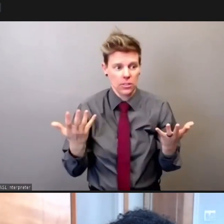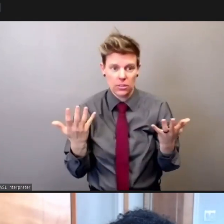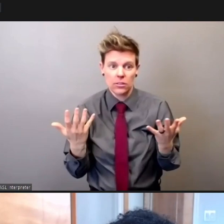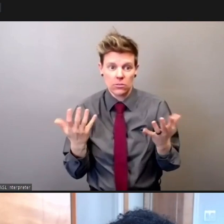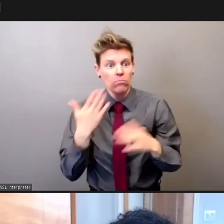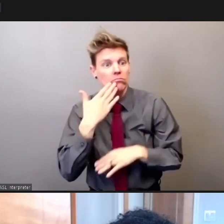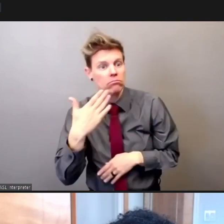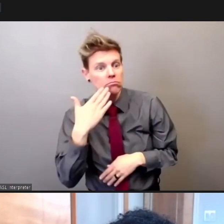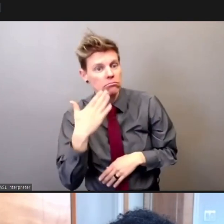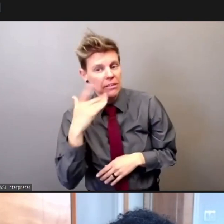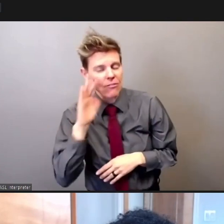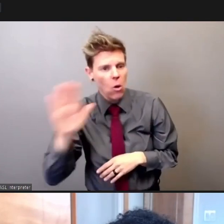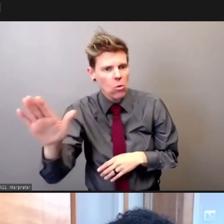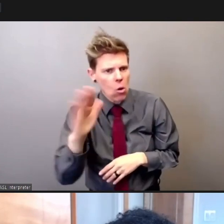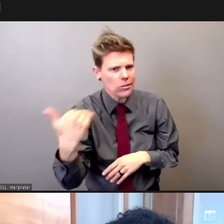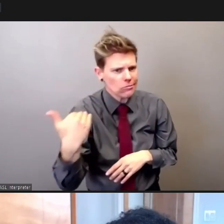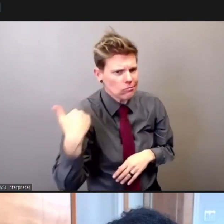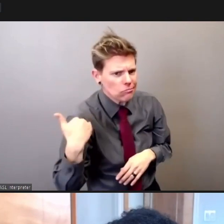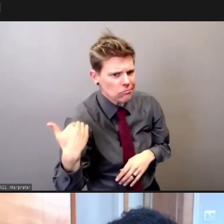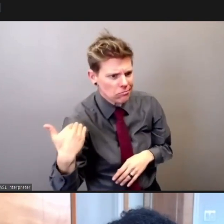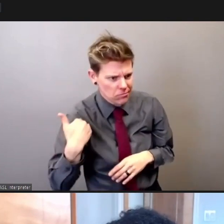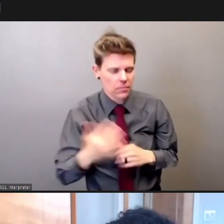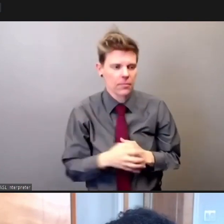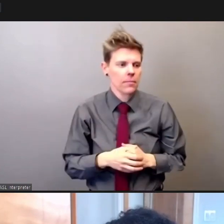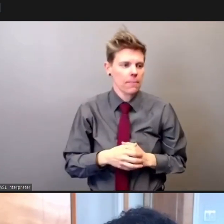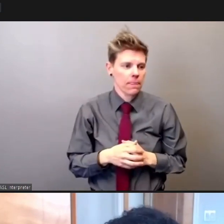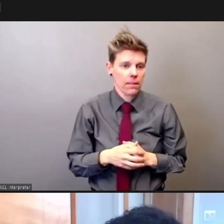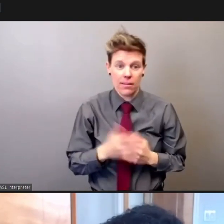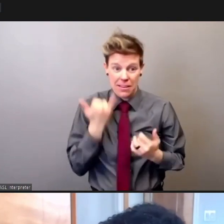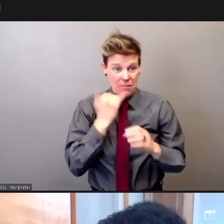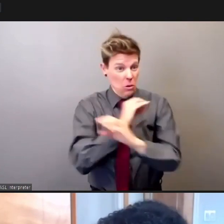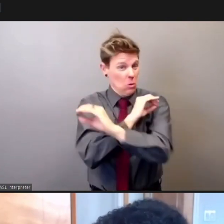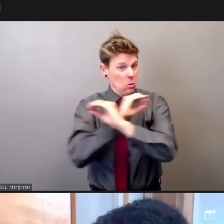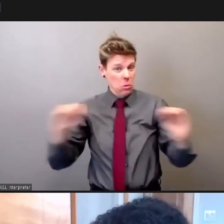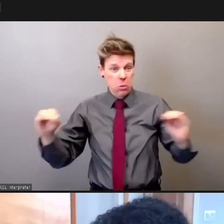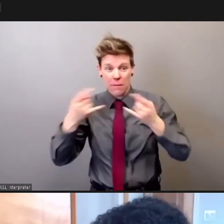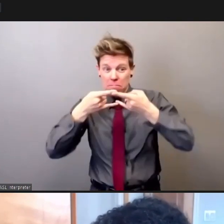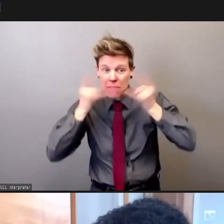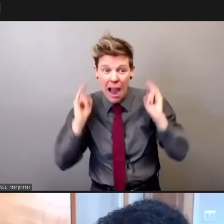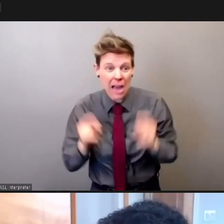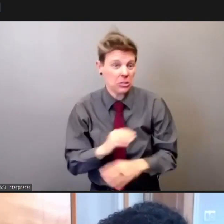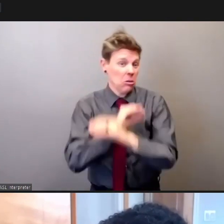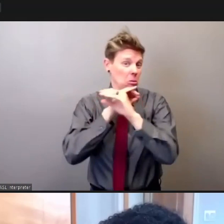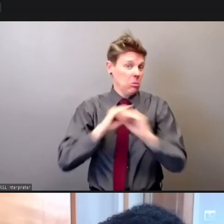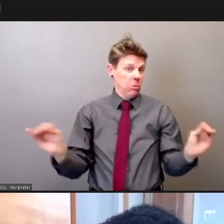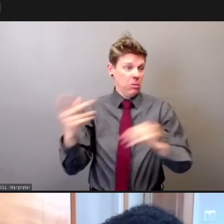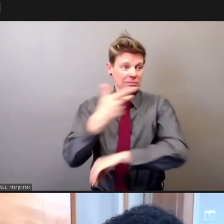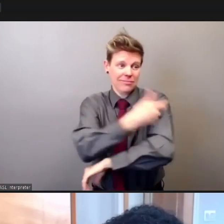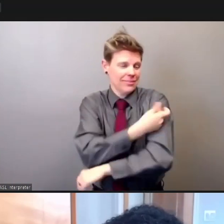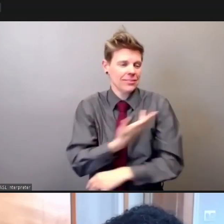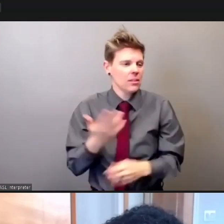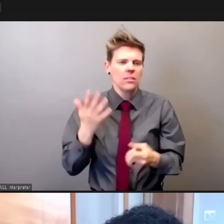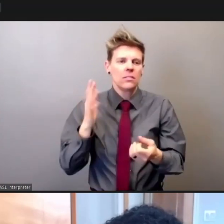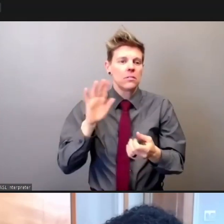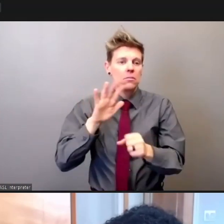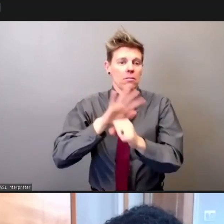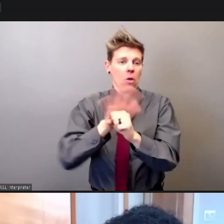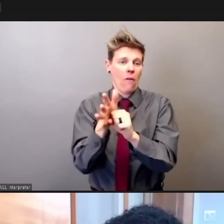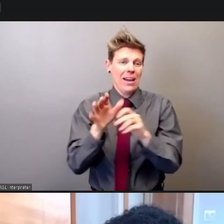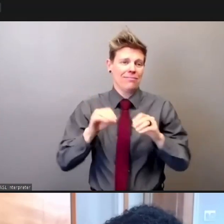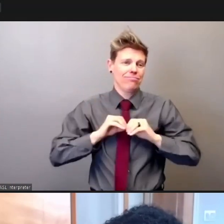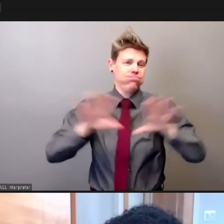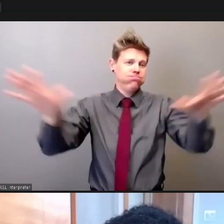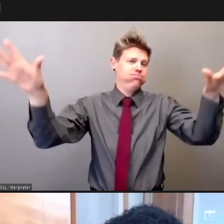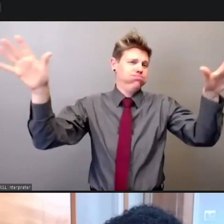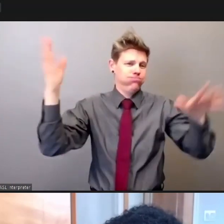Well, without vaccines and without all these other things, you could never get there. You can get there. Australia got there without vaccines.